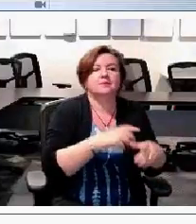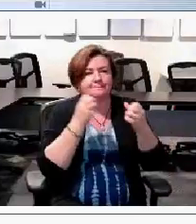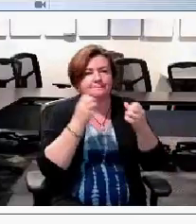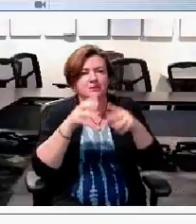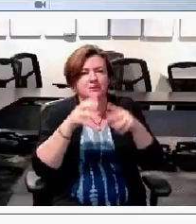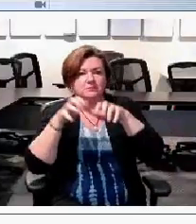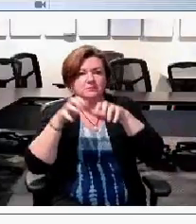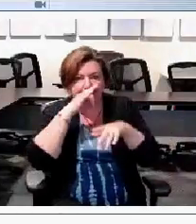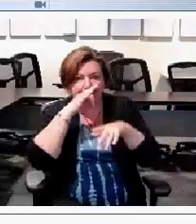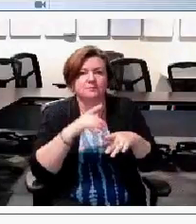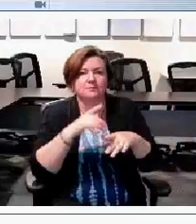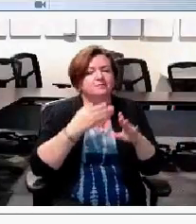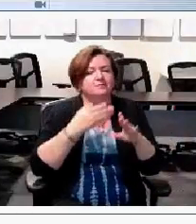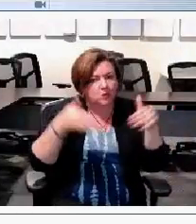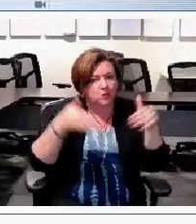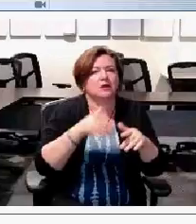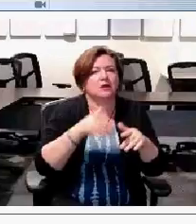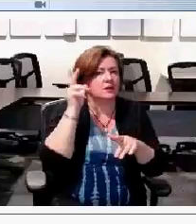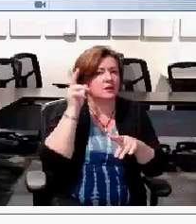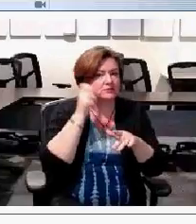prior to our listening and spoken language program,